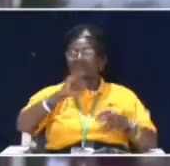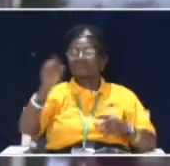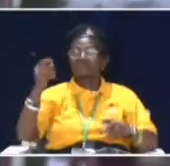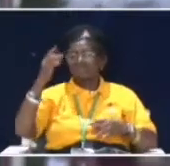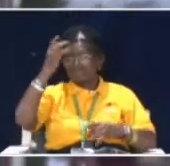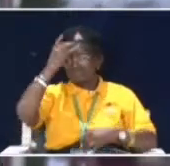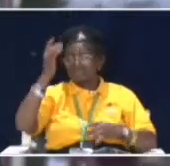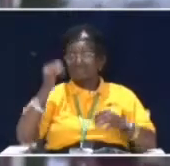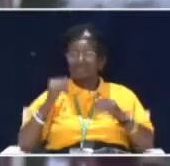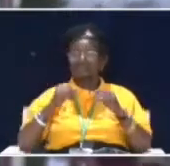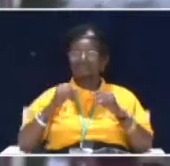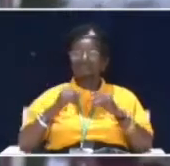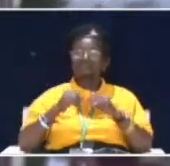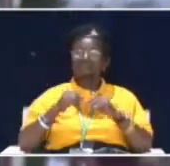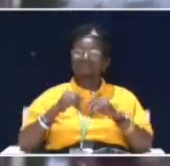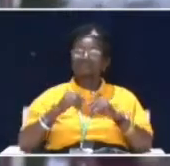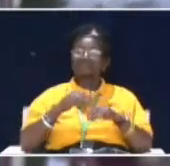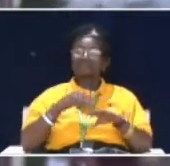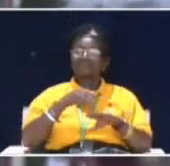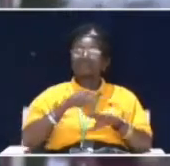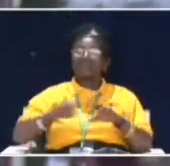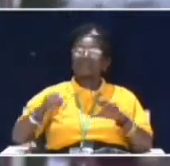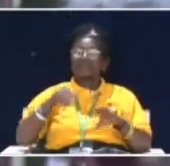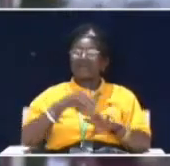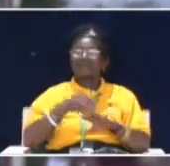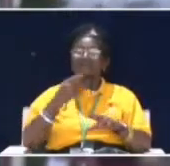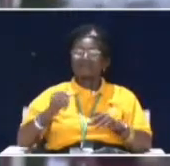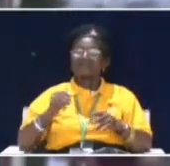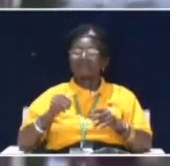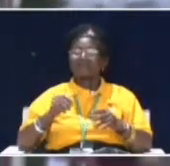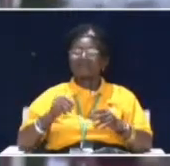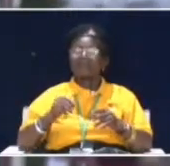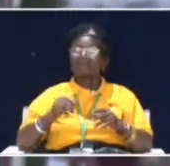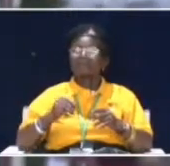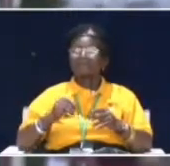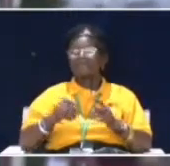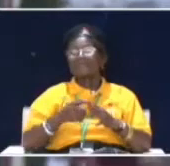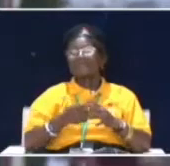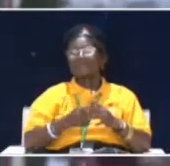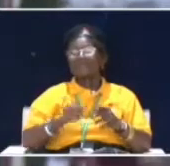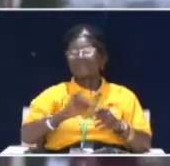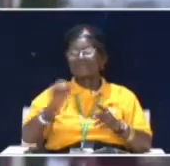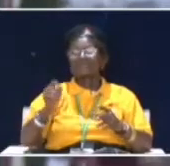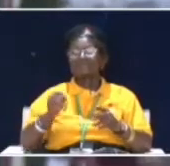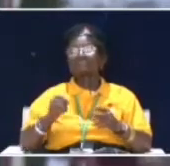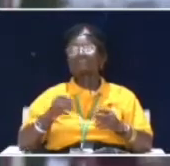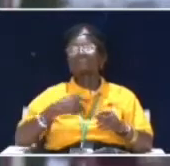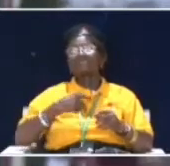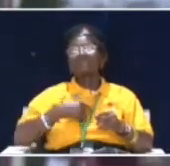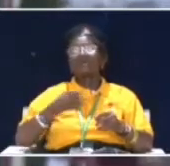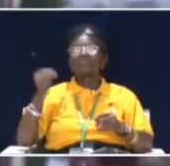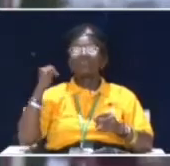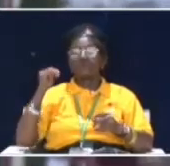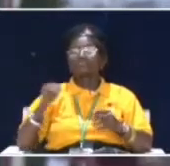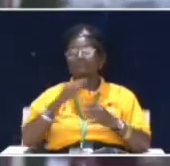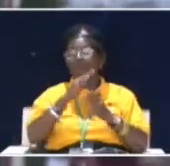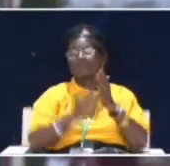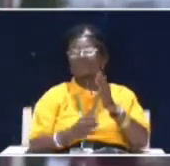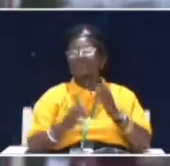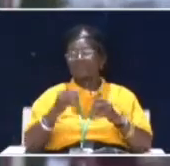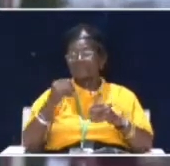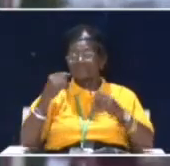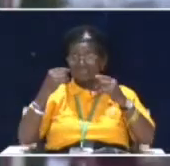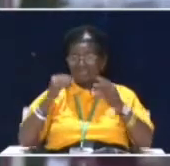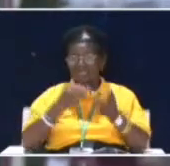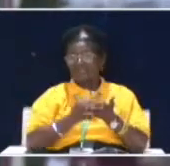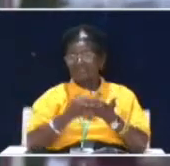awon laisan san. At the beginning Peter was a total failure. Sugbon ni bere Peteru je eni to ti